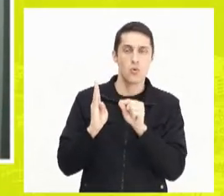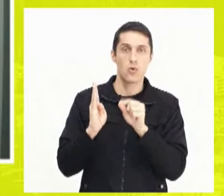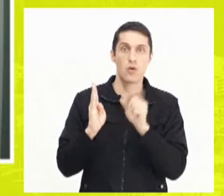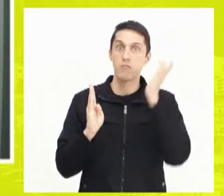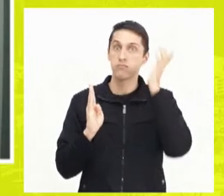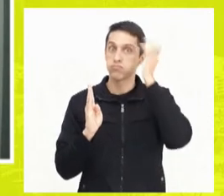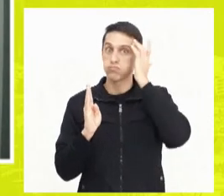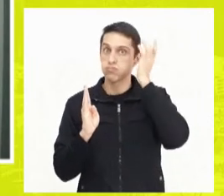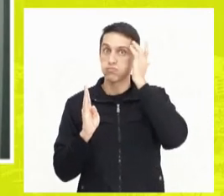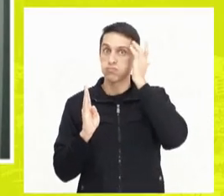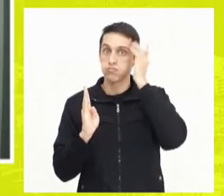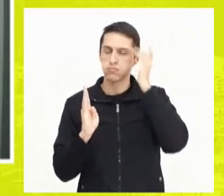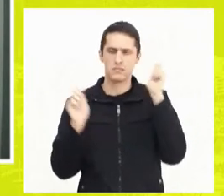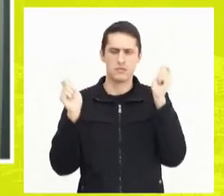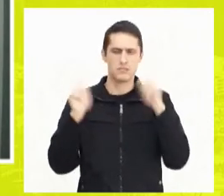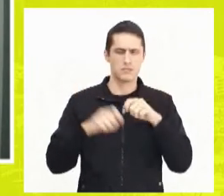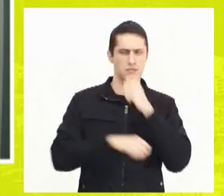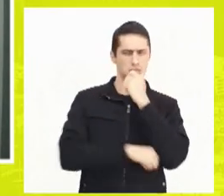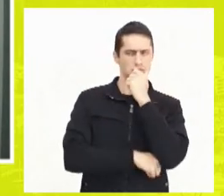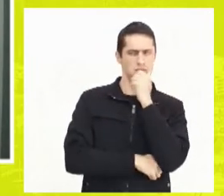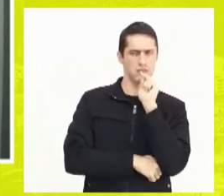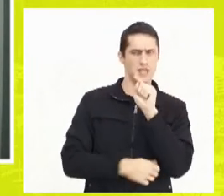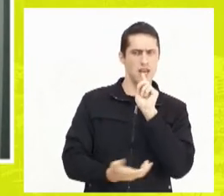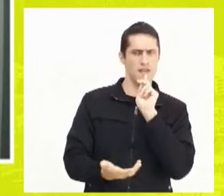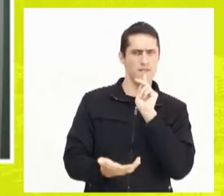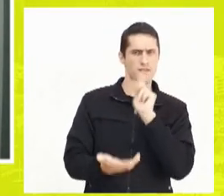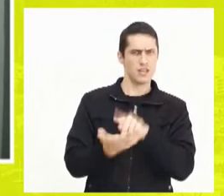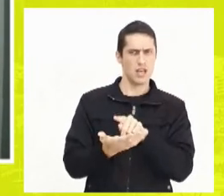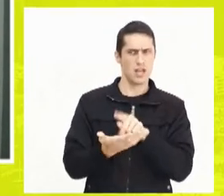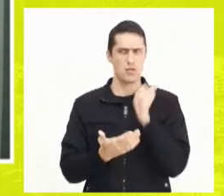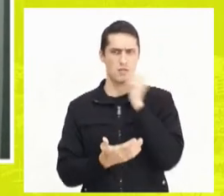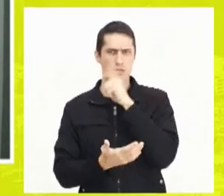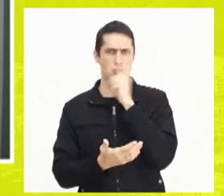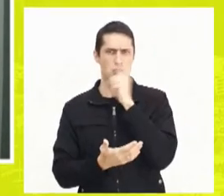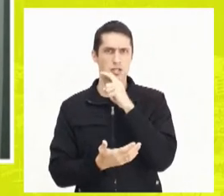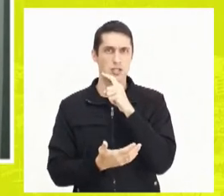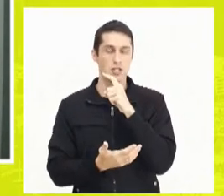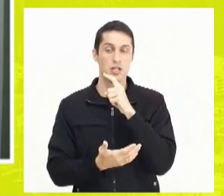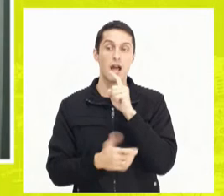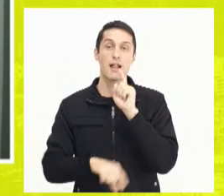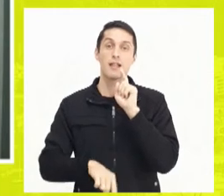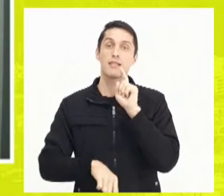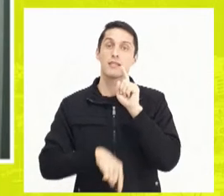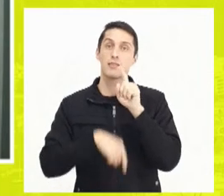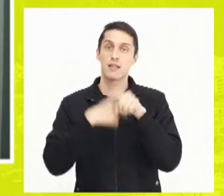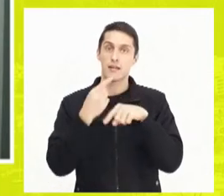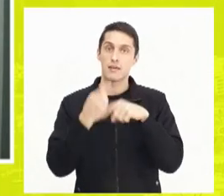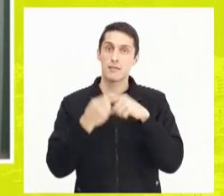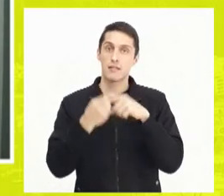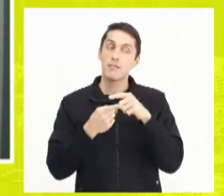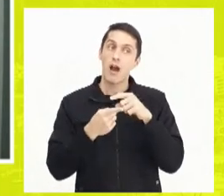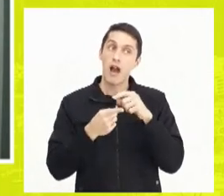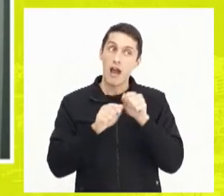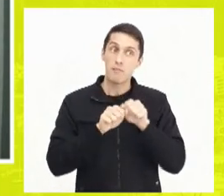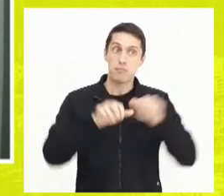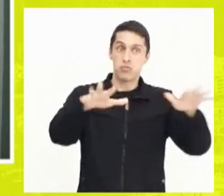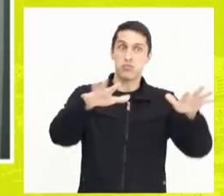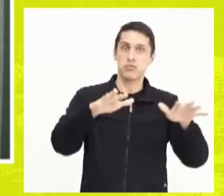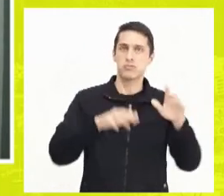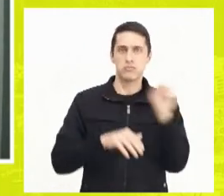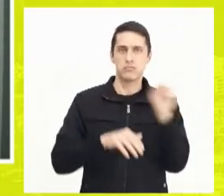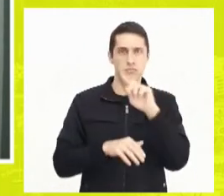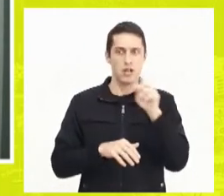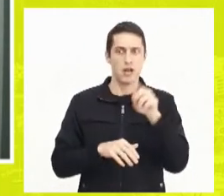warned that when they receive that kind of message they should question the veracity